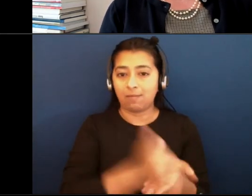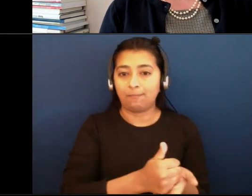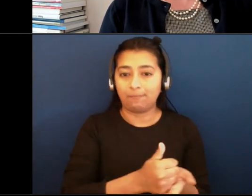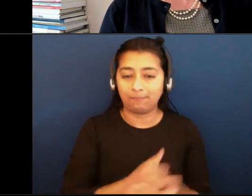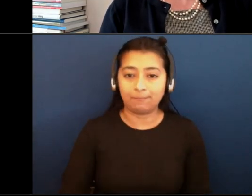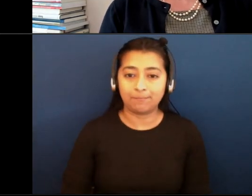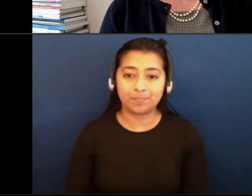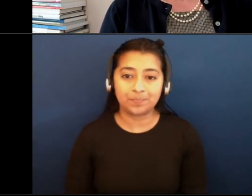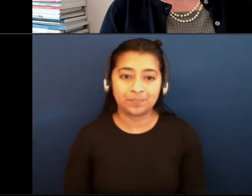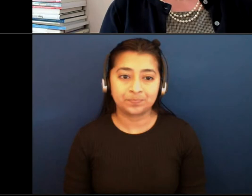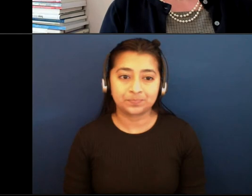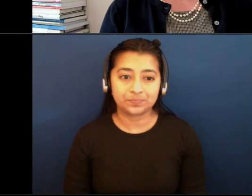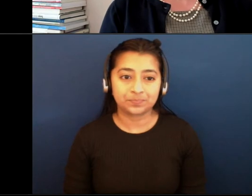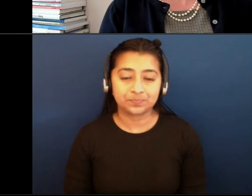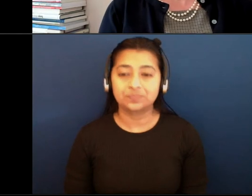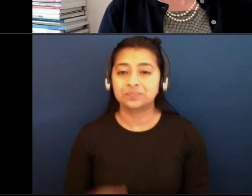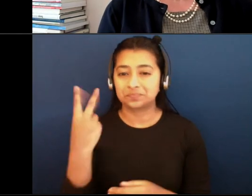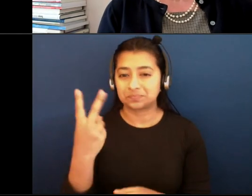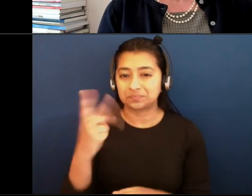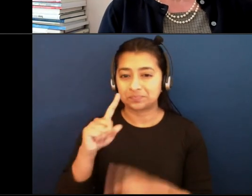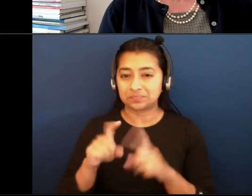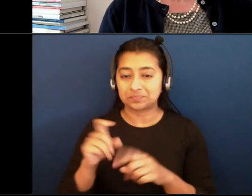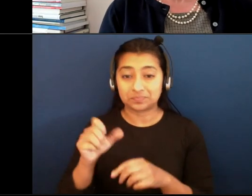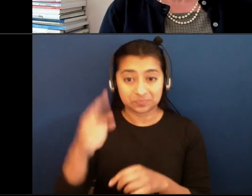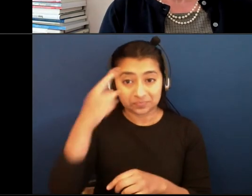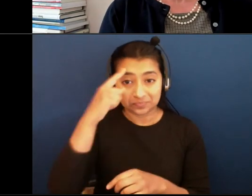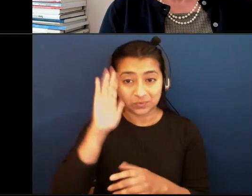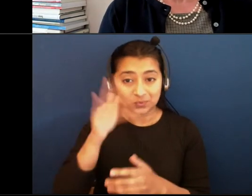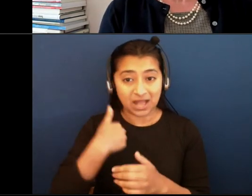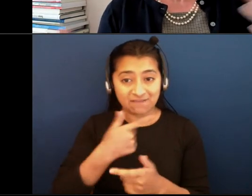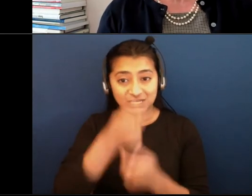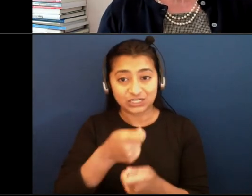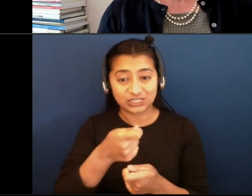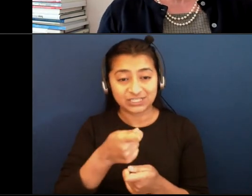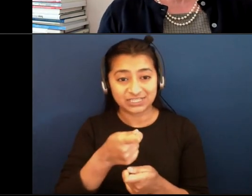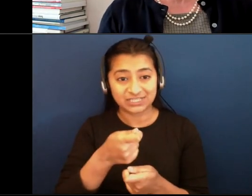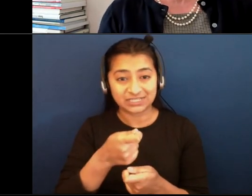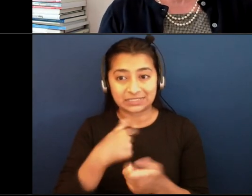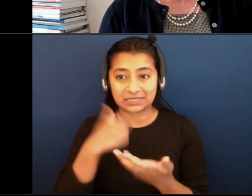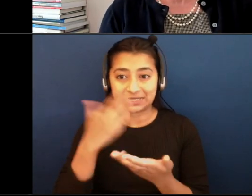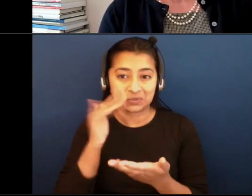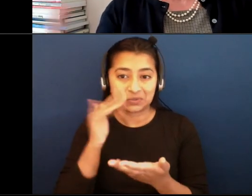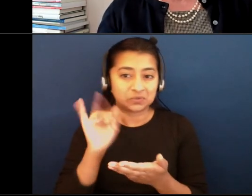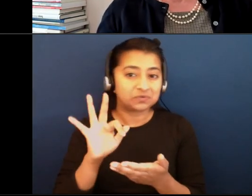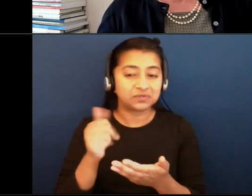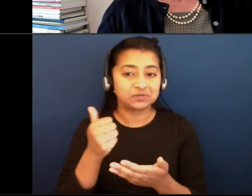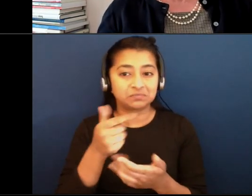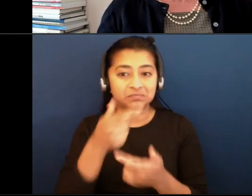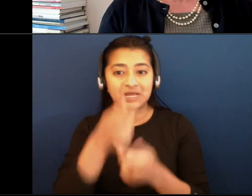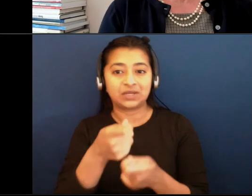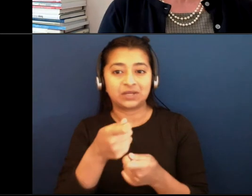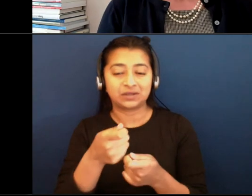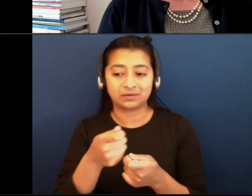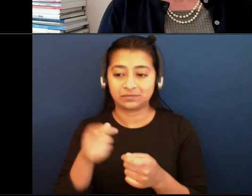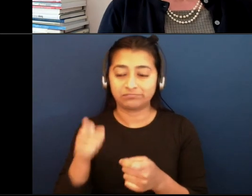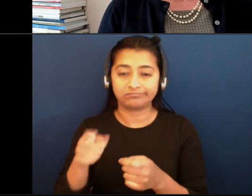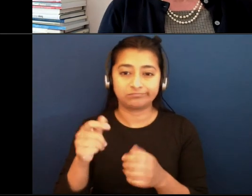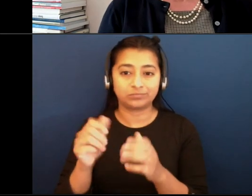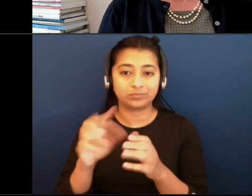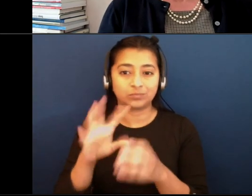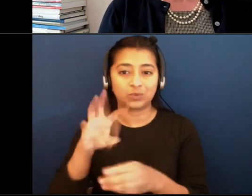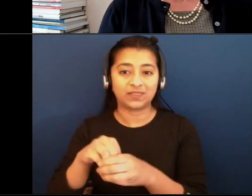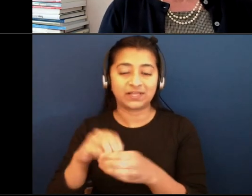Colleen? Two questions. One is, do you think there would be interest if there was, I mean, I don't know if there's interest in the community of scholars,